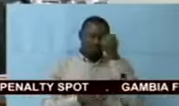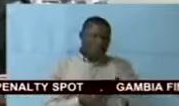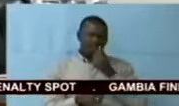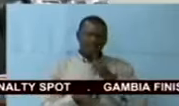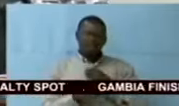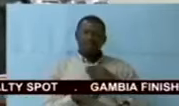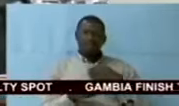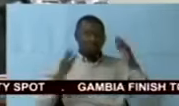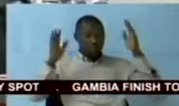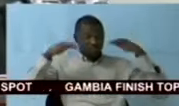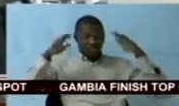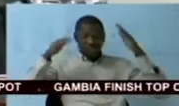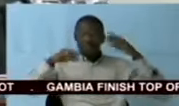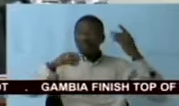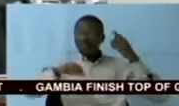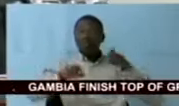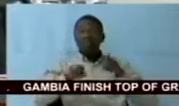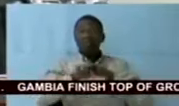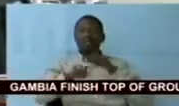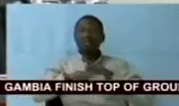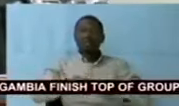it was raining at the same time.